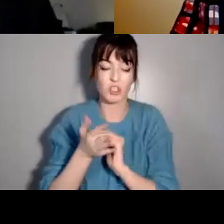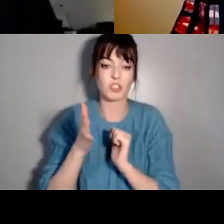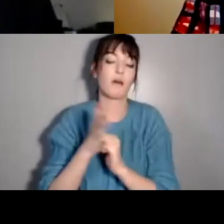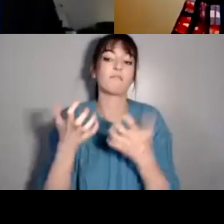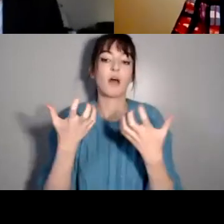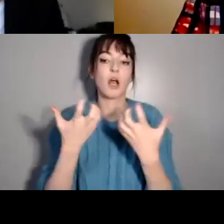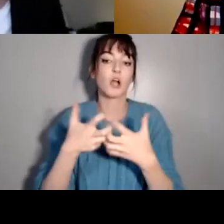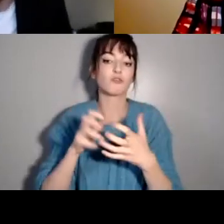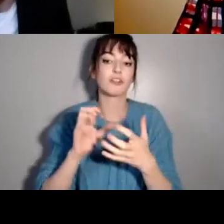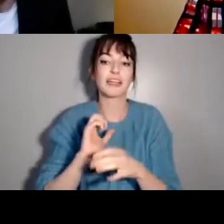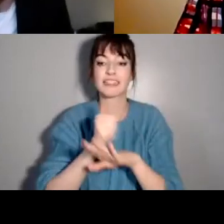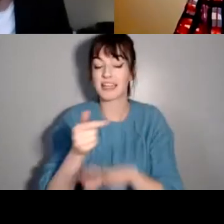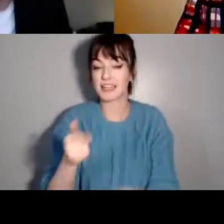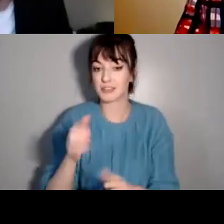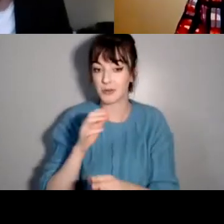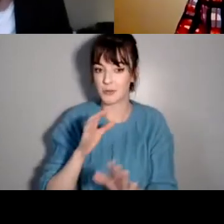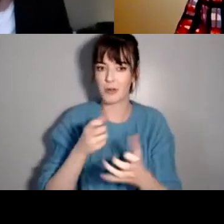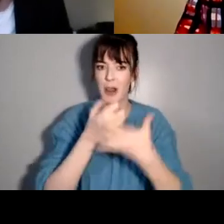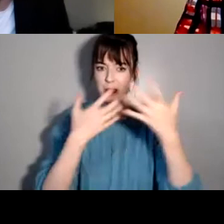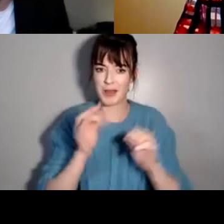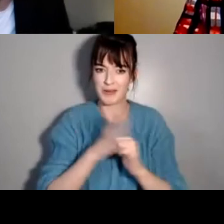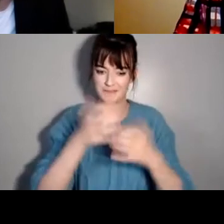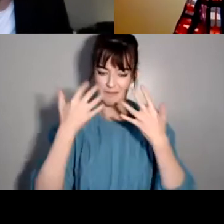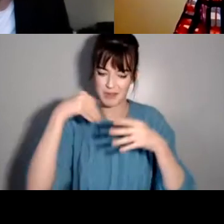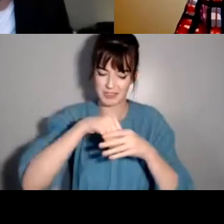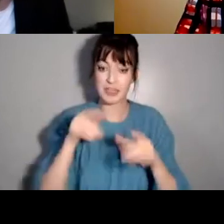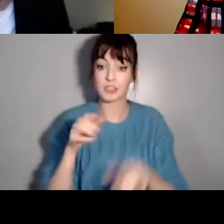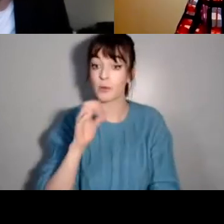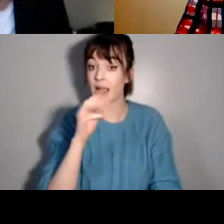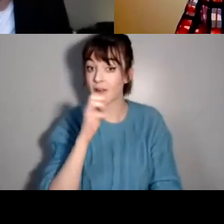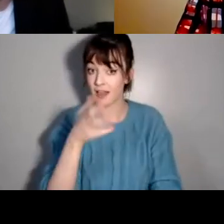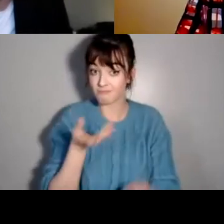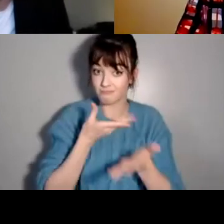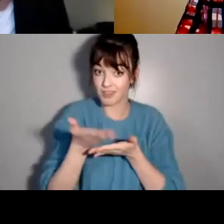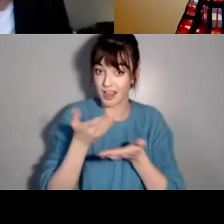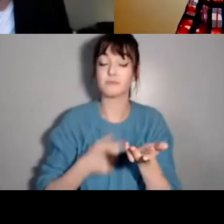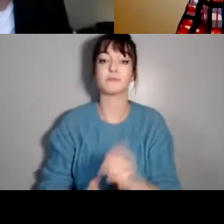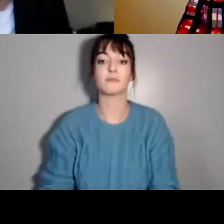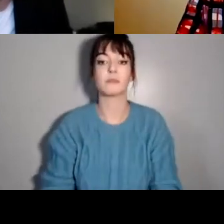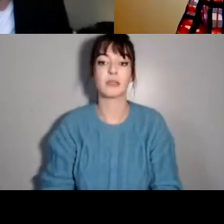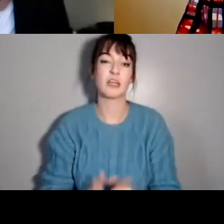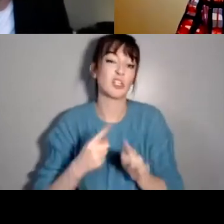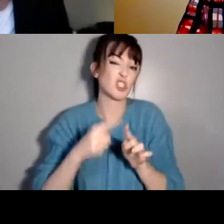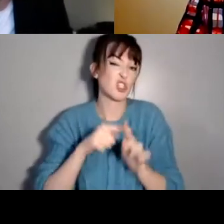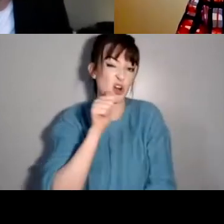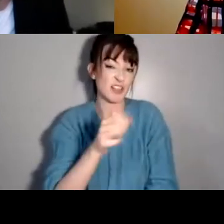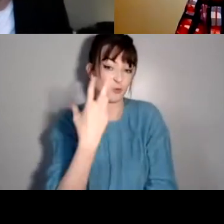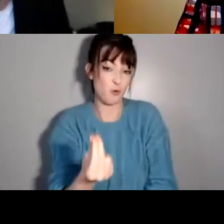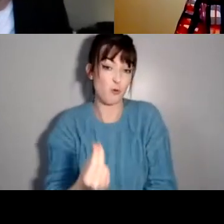So Caroline, maybe you start. I suppose the short answer is probably no, but